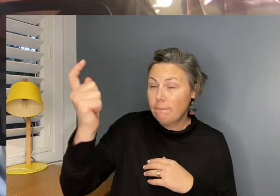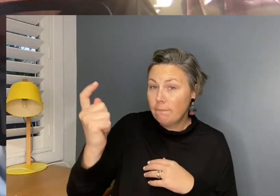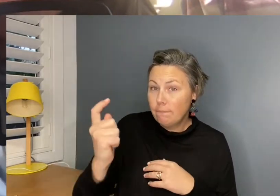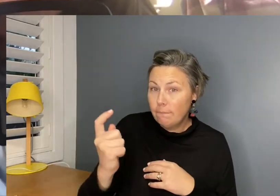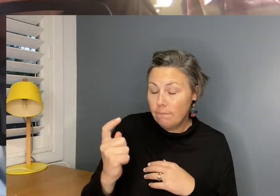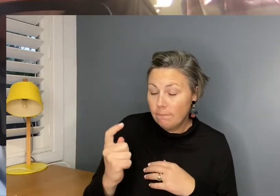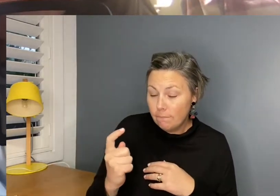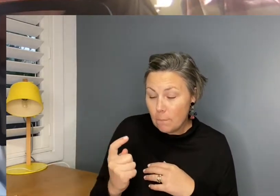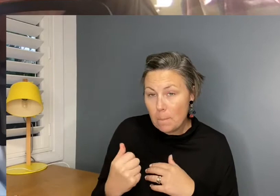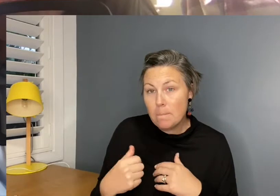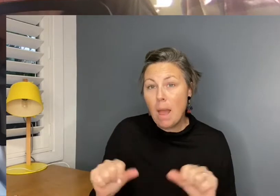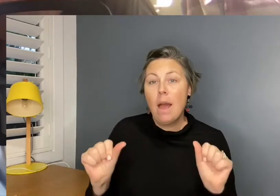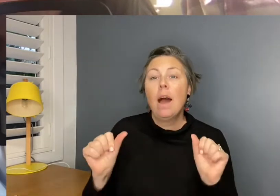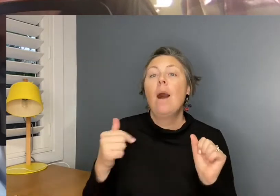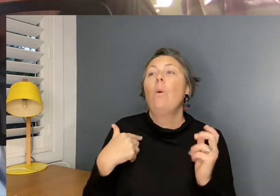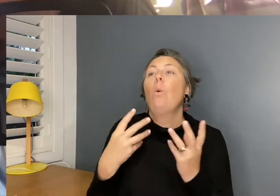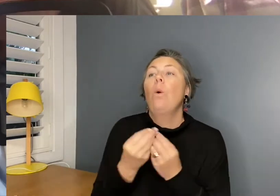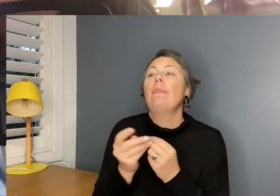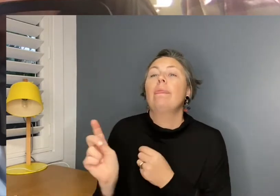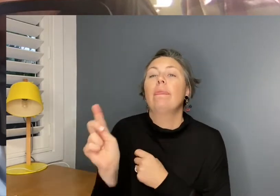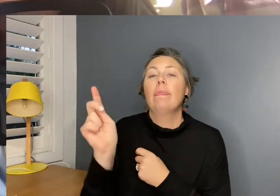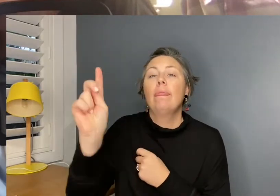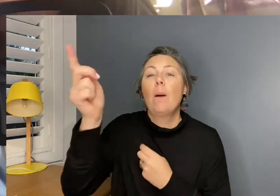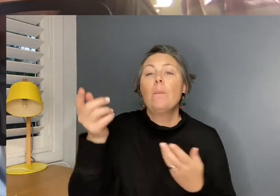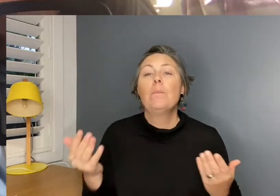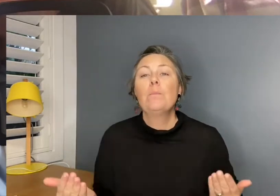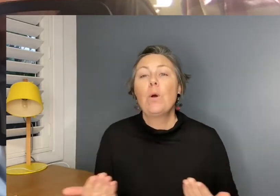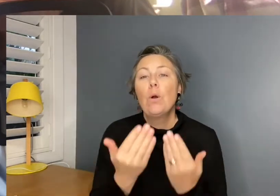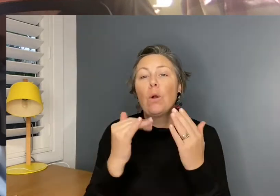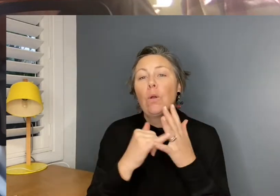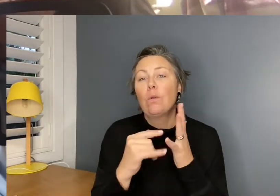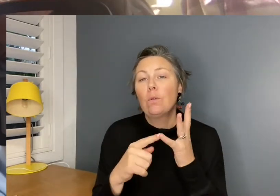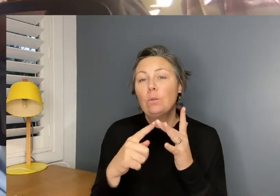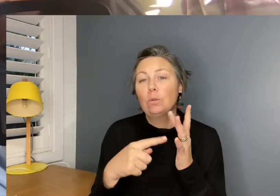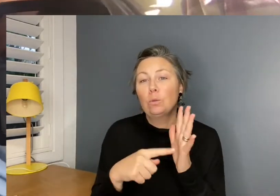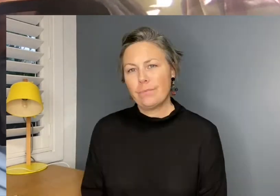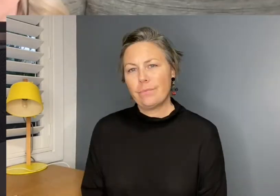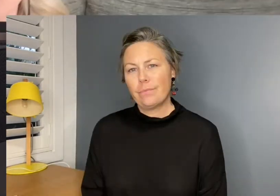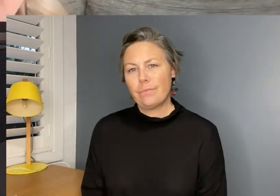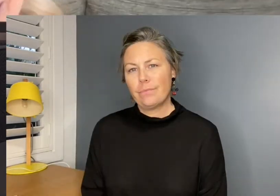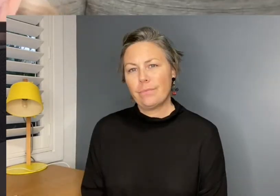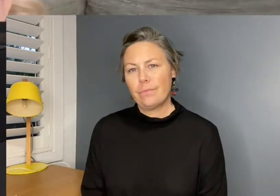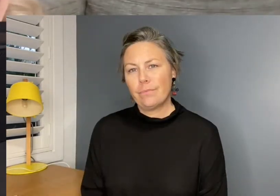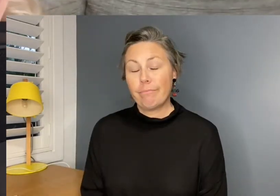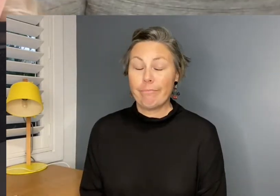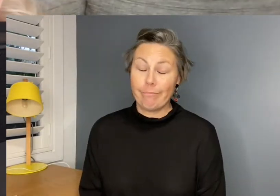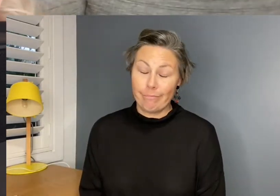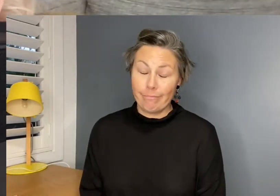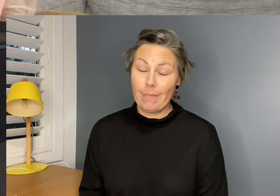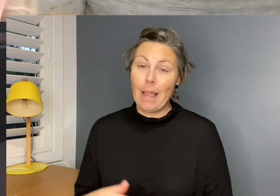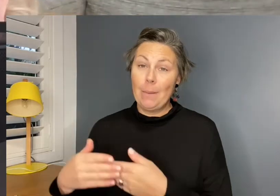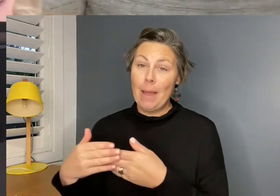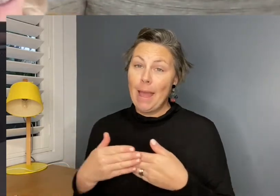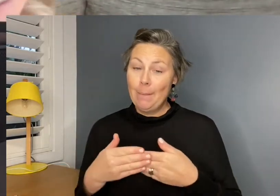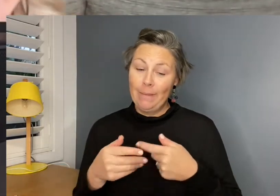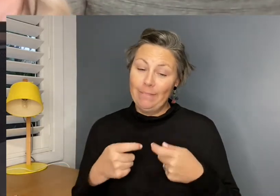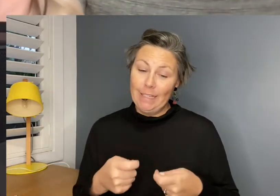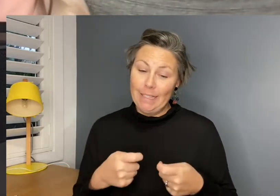down, took me up to the birthing suite, and she had it set up so nicely. Insert baby feeding sounds.